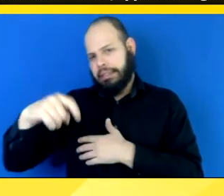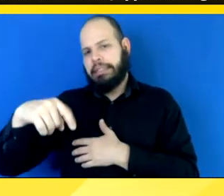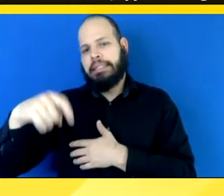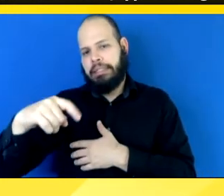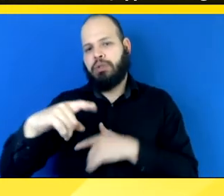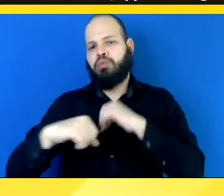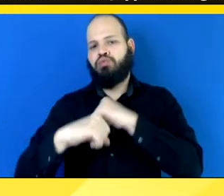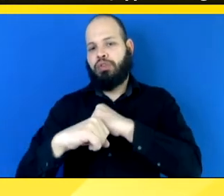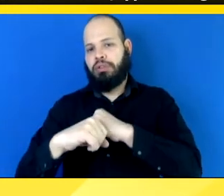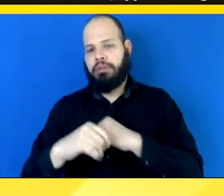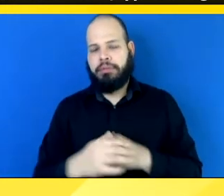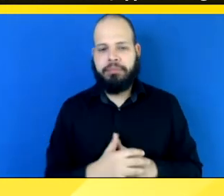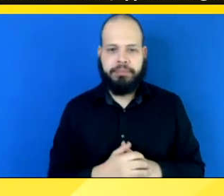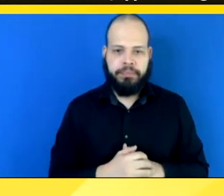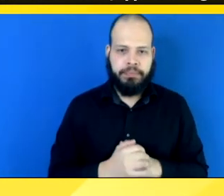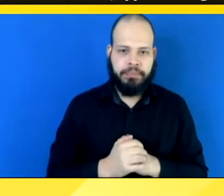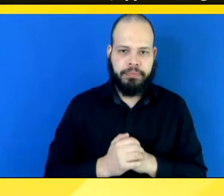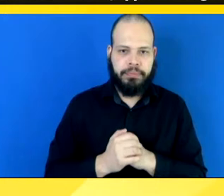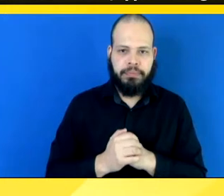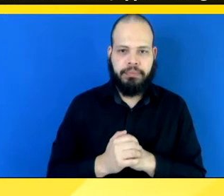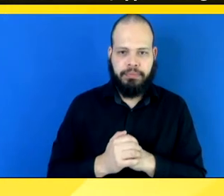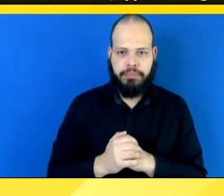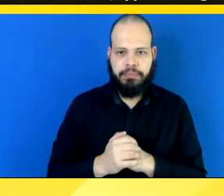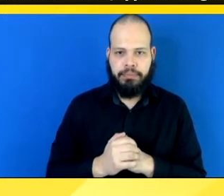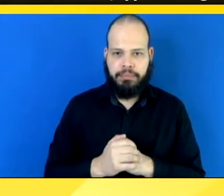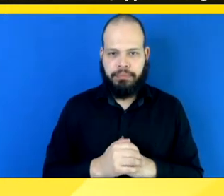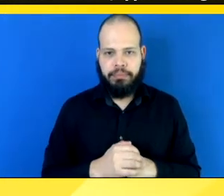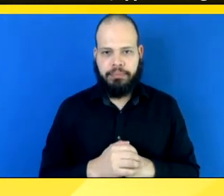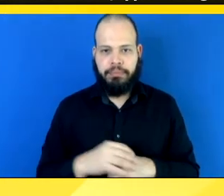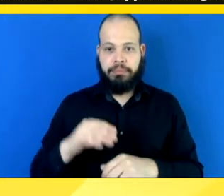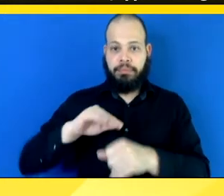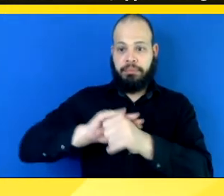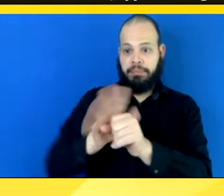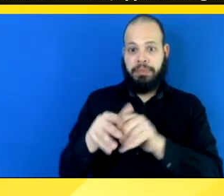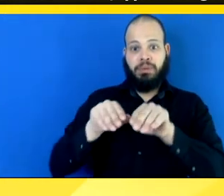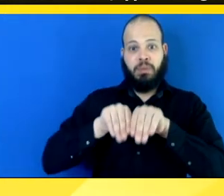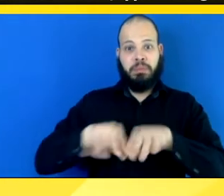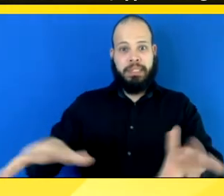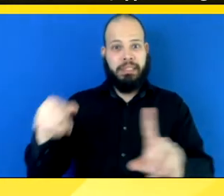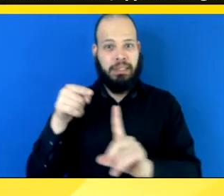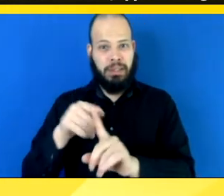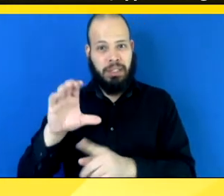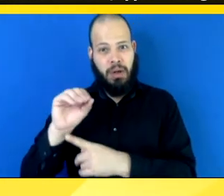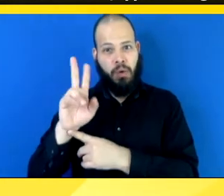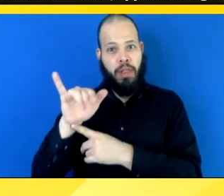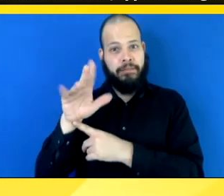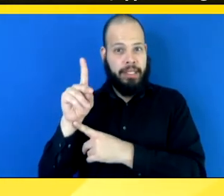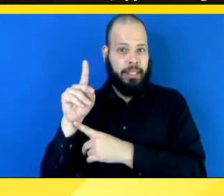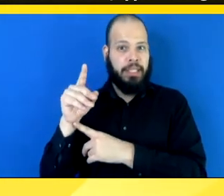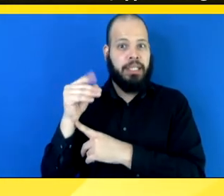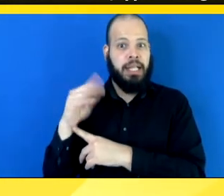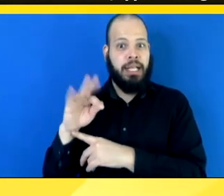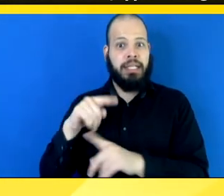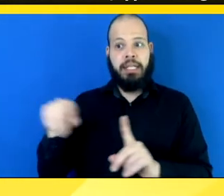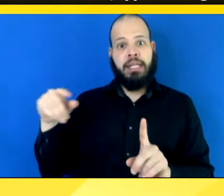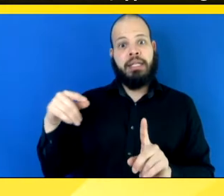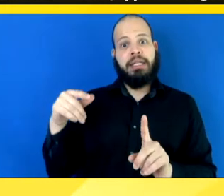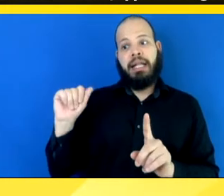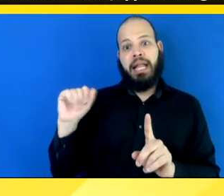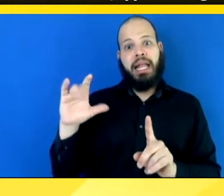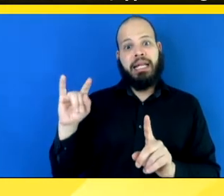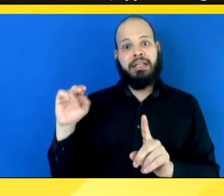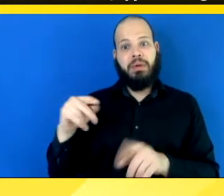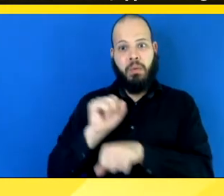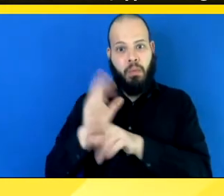frontline workers, like everyone at Amazon, have put themselves at risk to keep our country running. And we all felt so